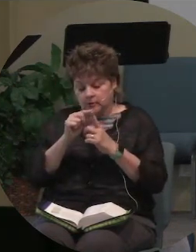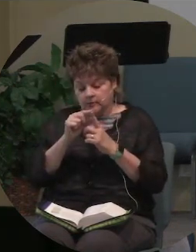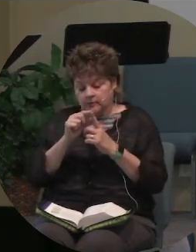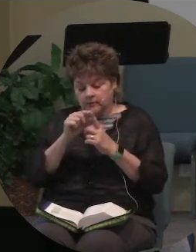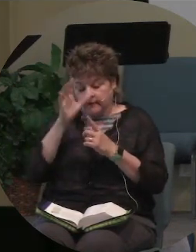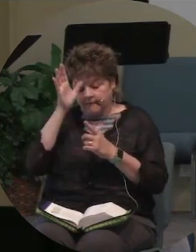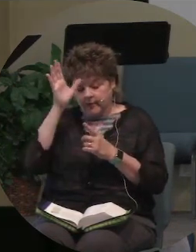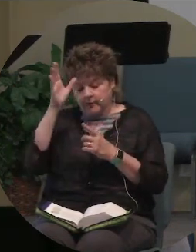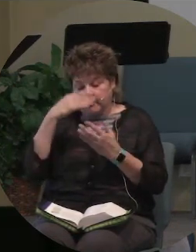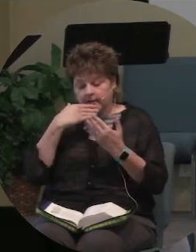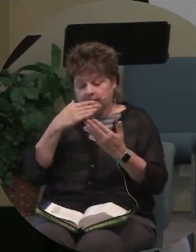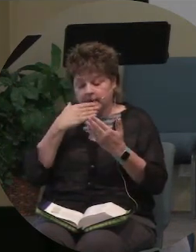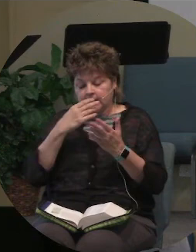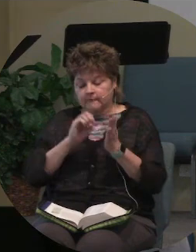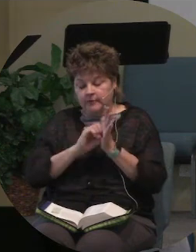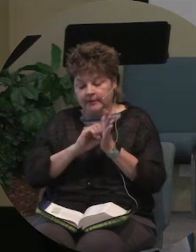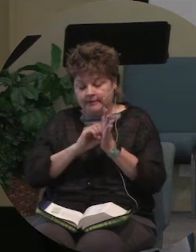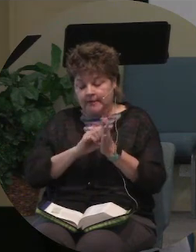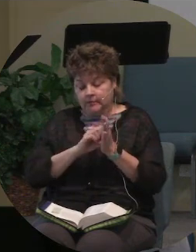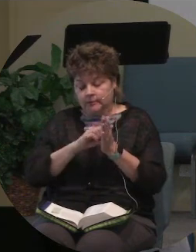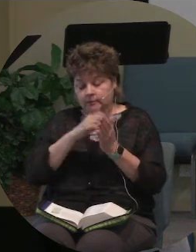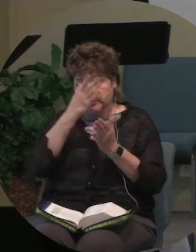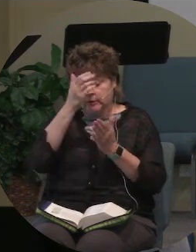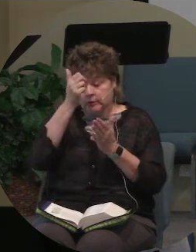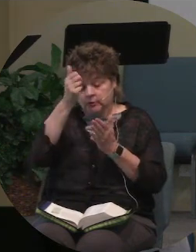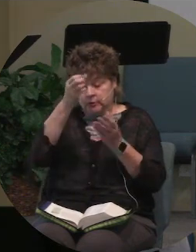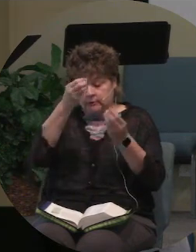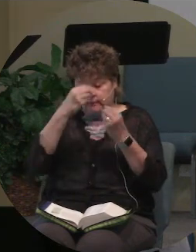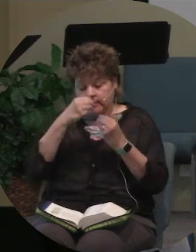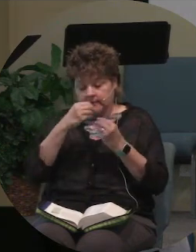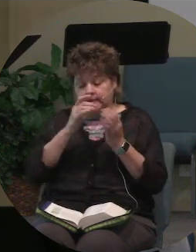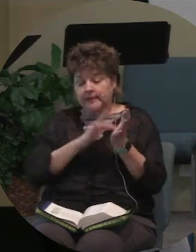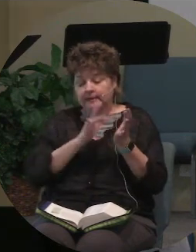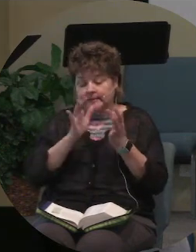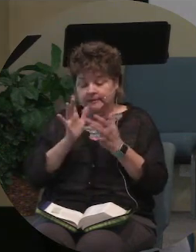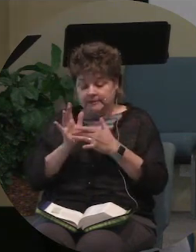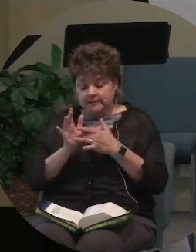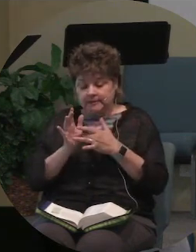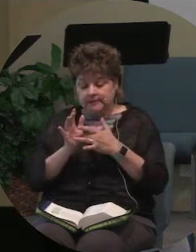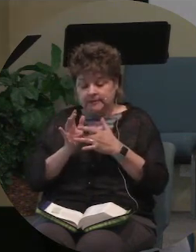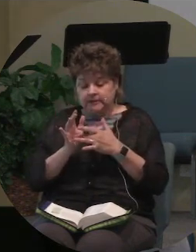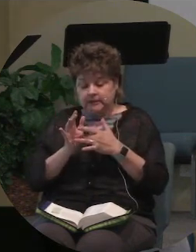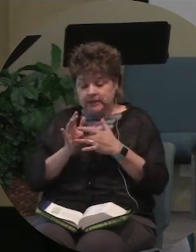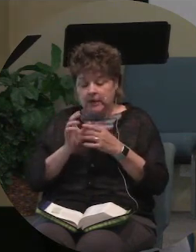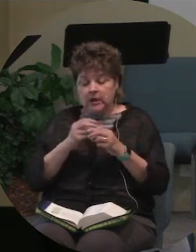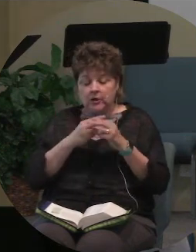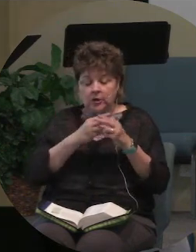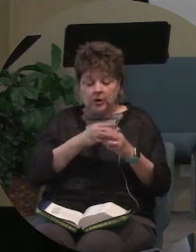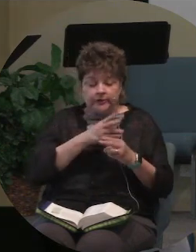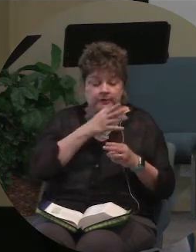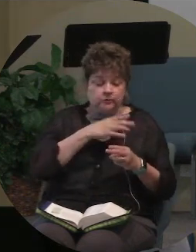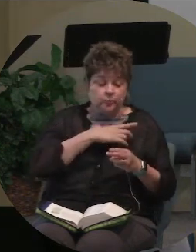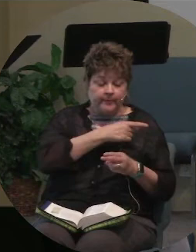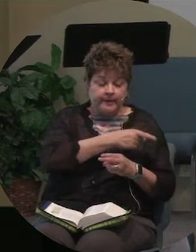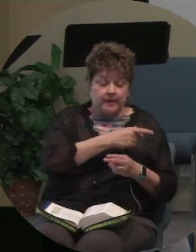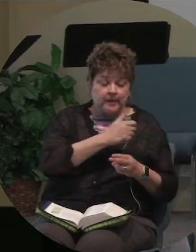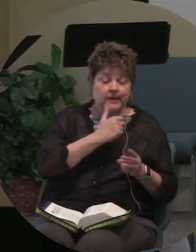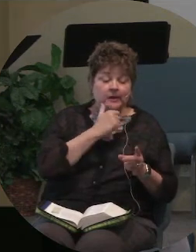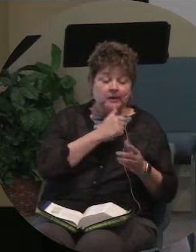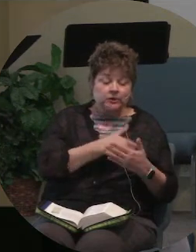Father, I thank you for the examples that you give. Jesus called this lady daughter.